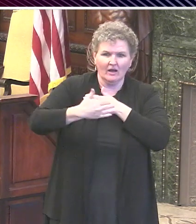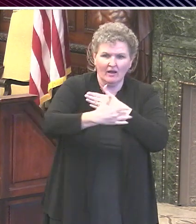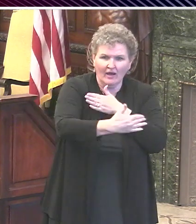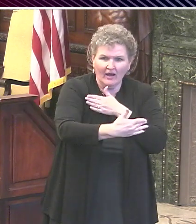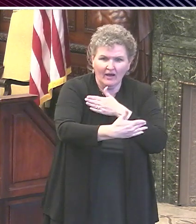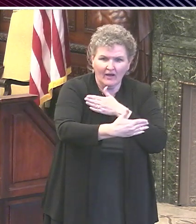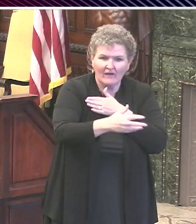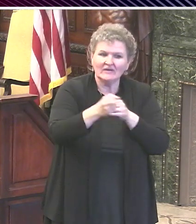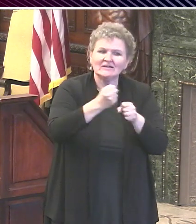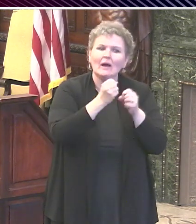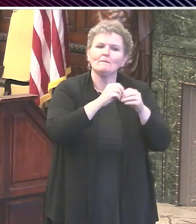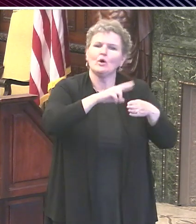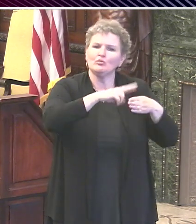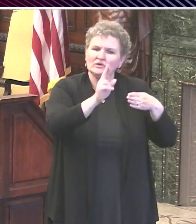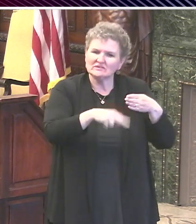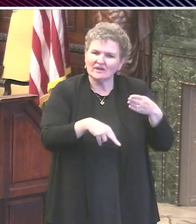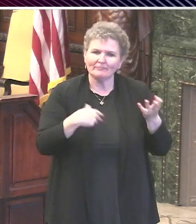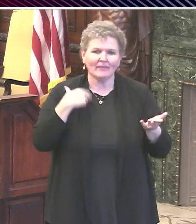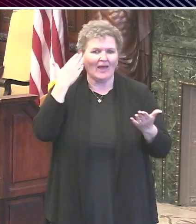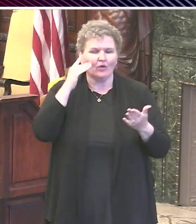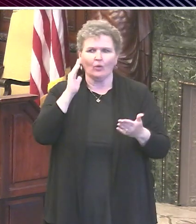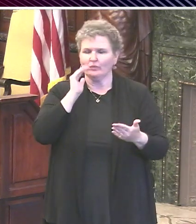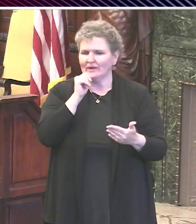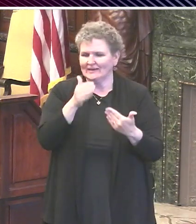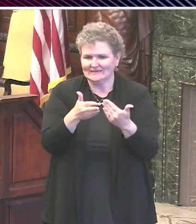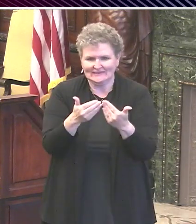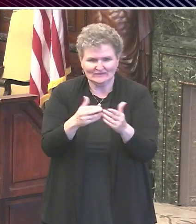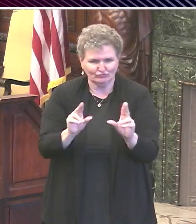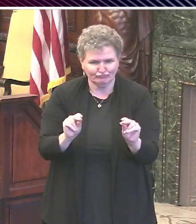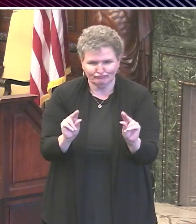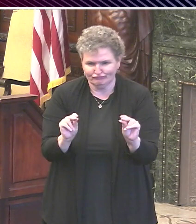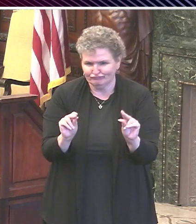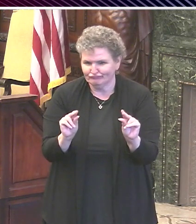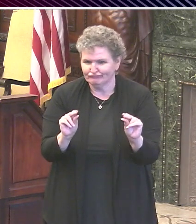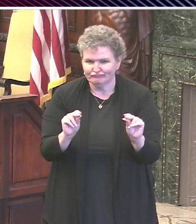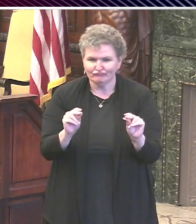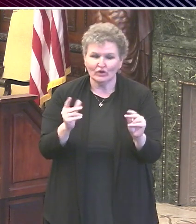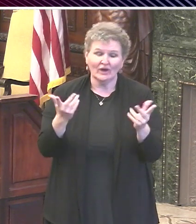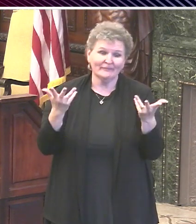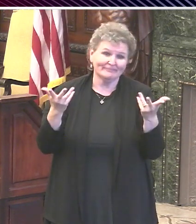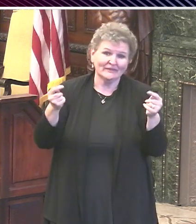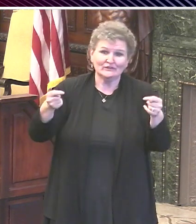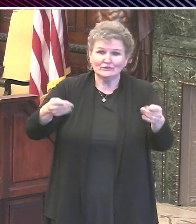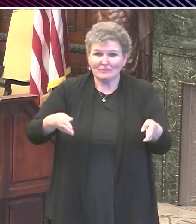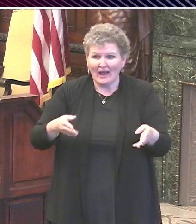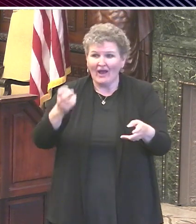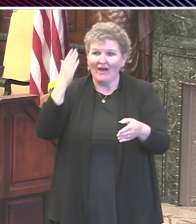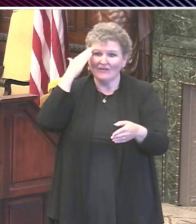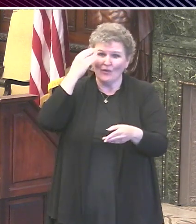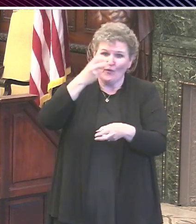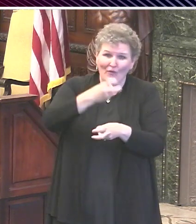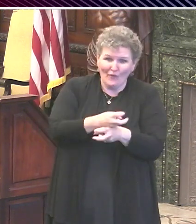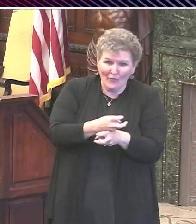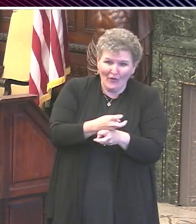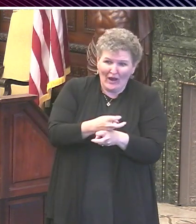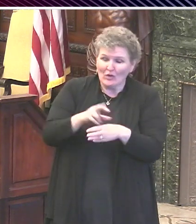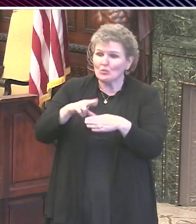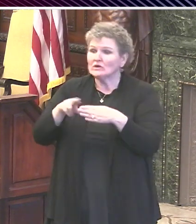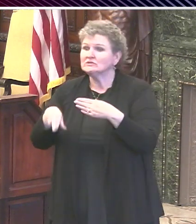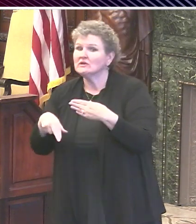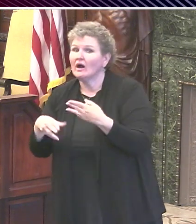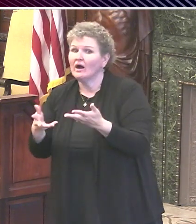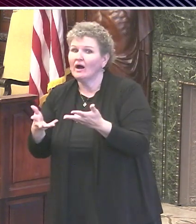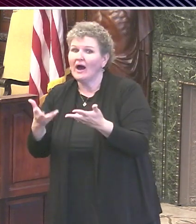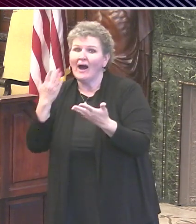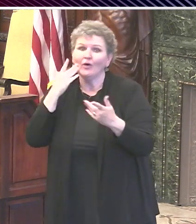inconvenient, but it's simply that's where we are right now. And until you get your test result, you don't know whether you're going to be positive or negative. More